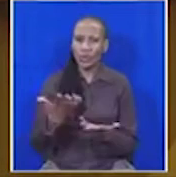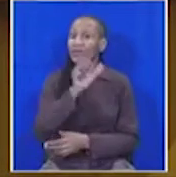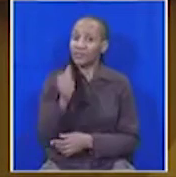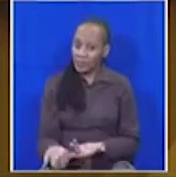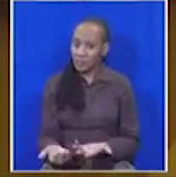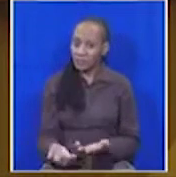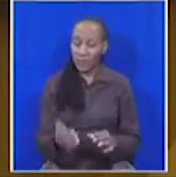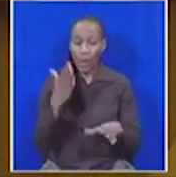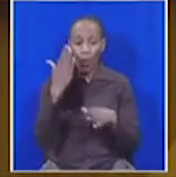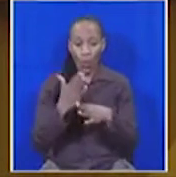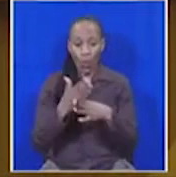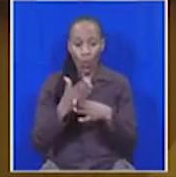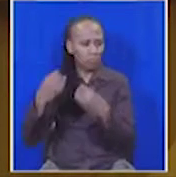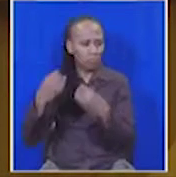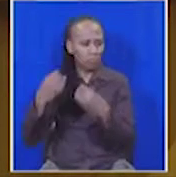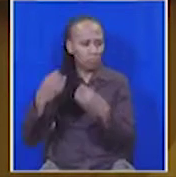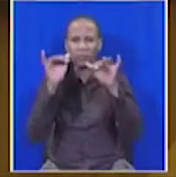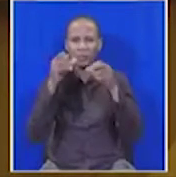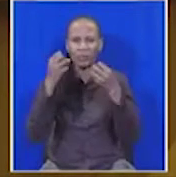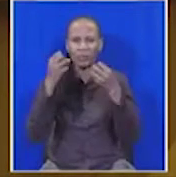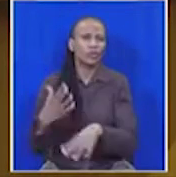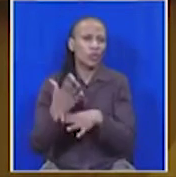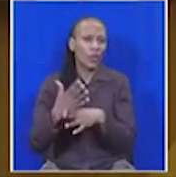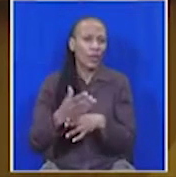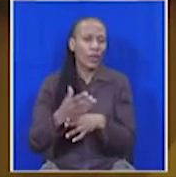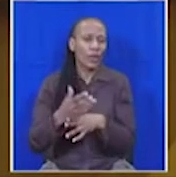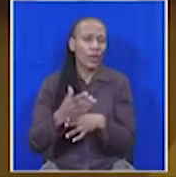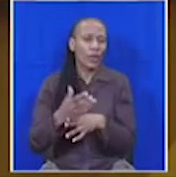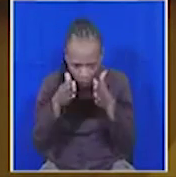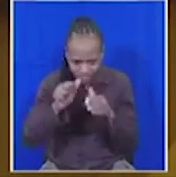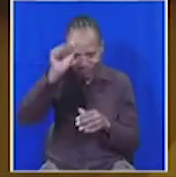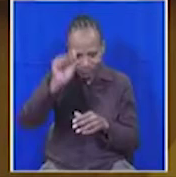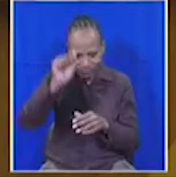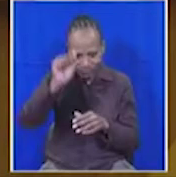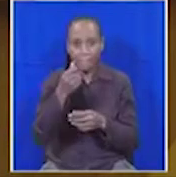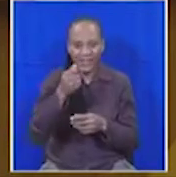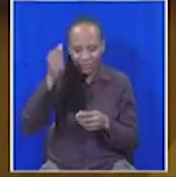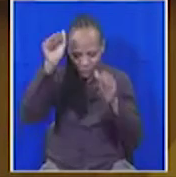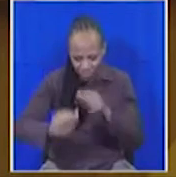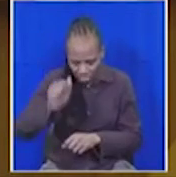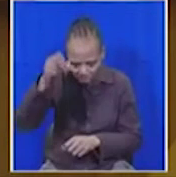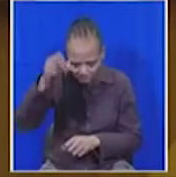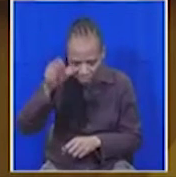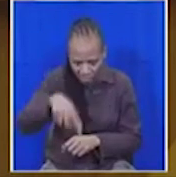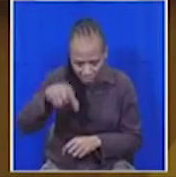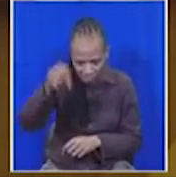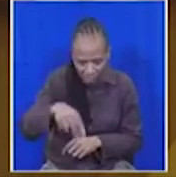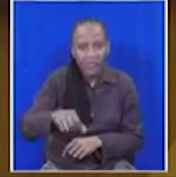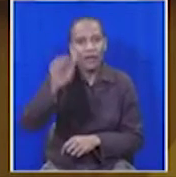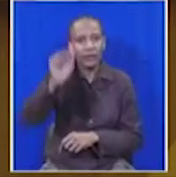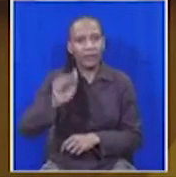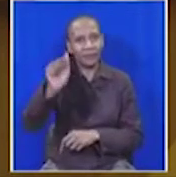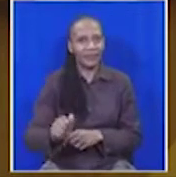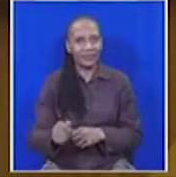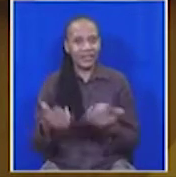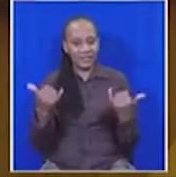people's careers are destroyed daily as they succumb to addiction, squandering all their money and often resorting to so-called